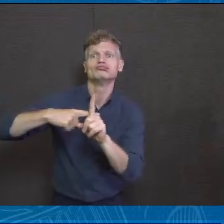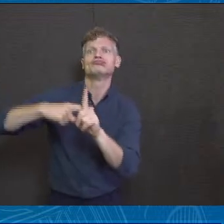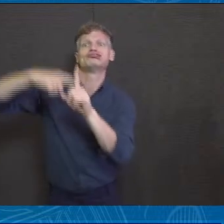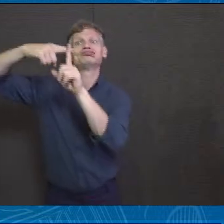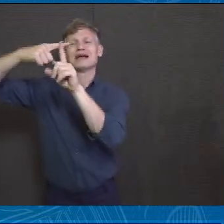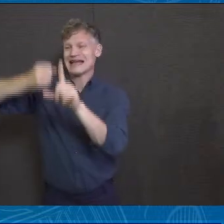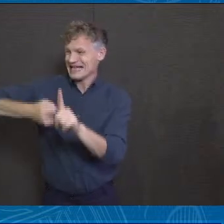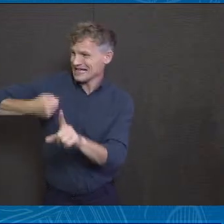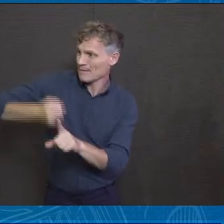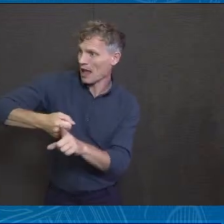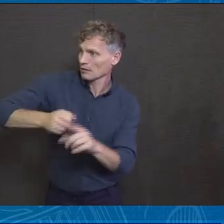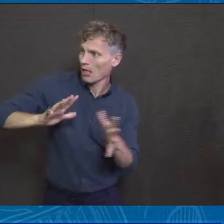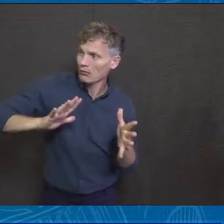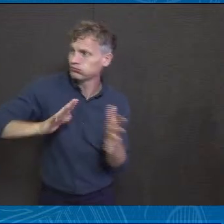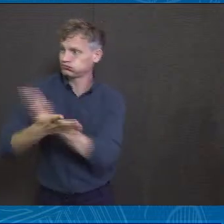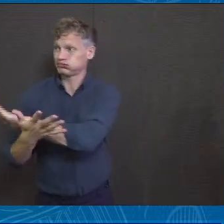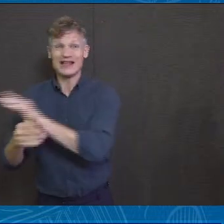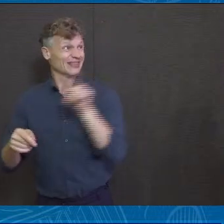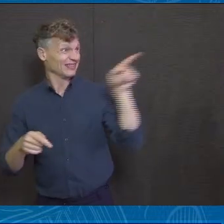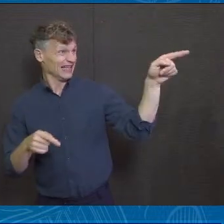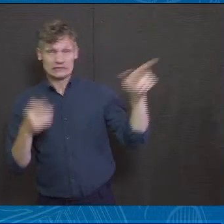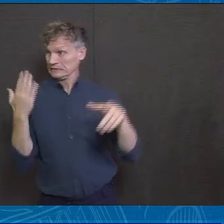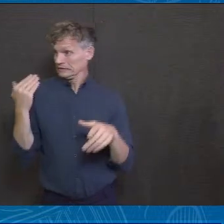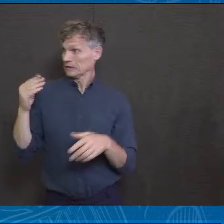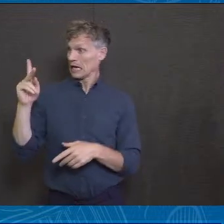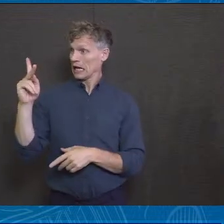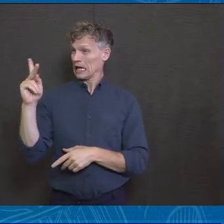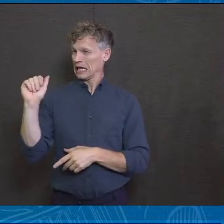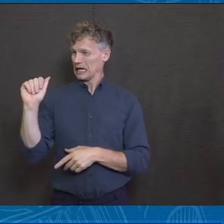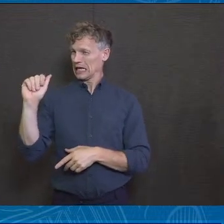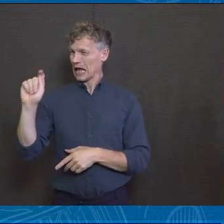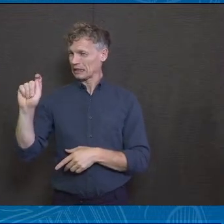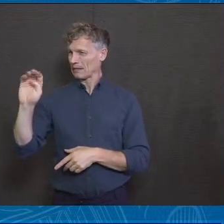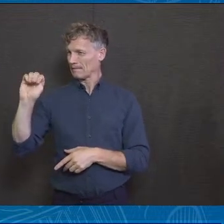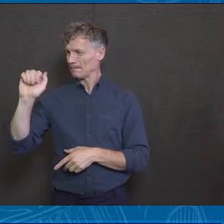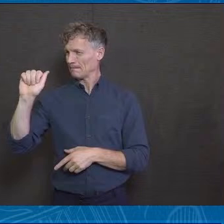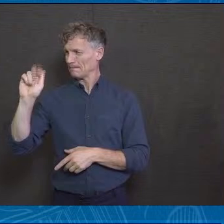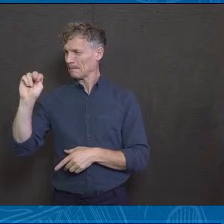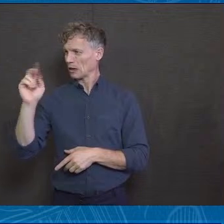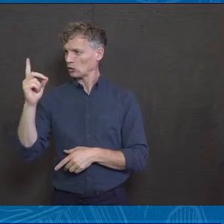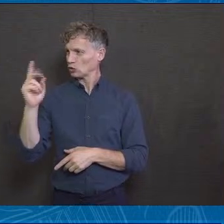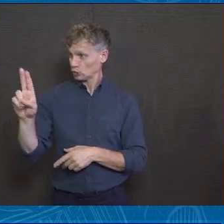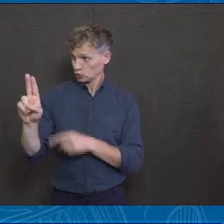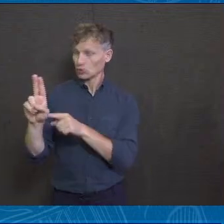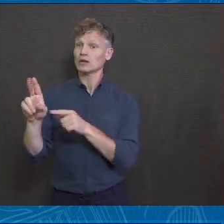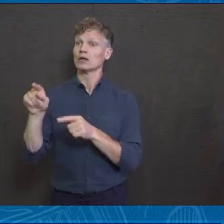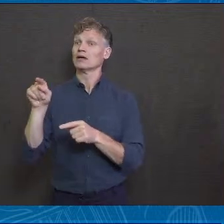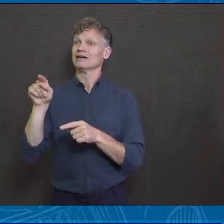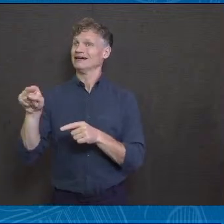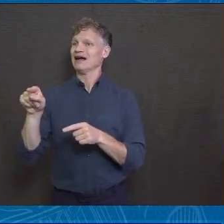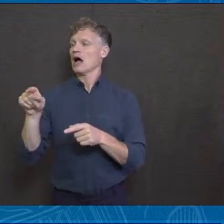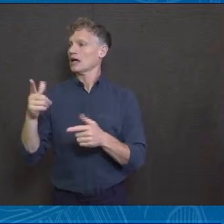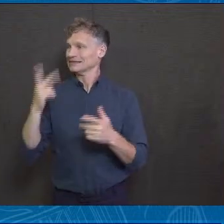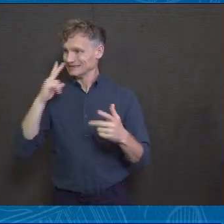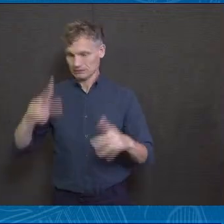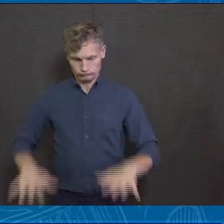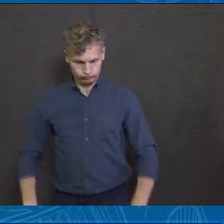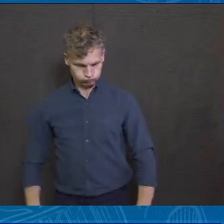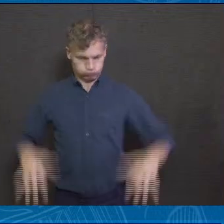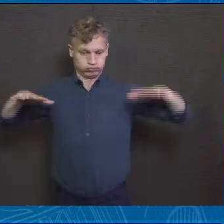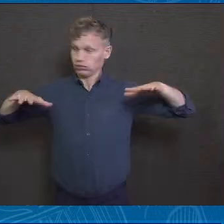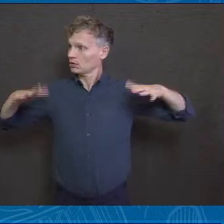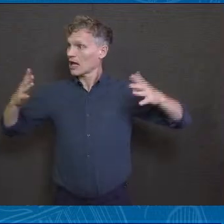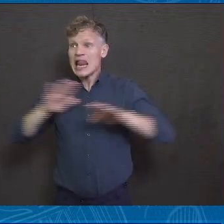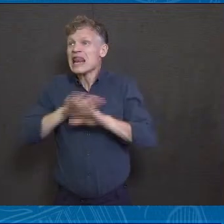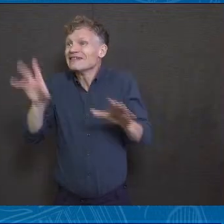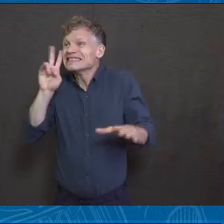ago, in Kathmandu, there was a huge urban flooding. We had not experienced since past 35 years, and we did not know what to do. We